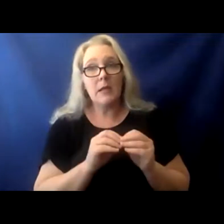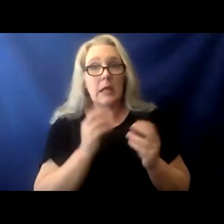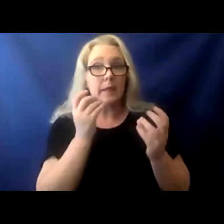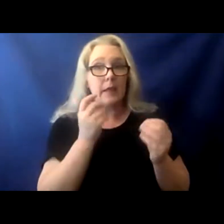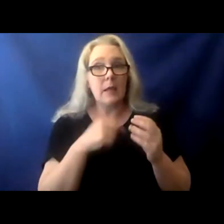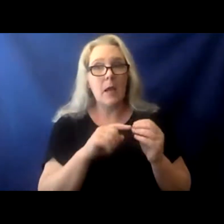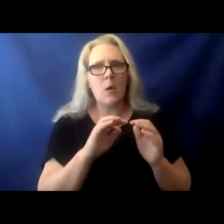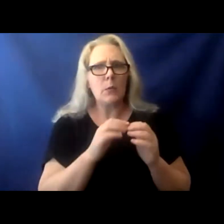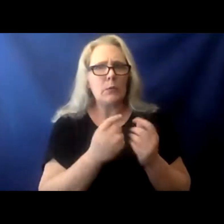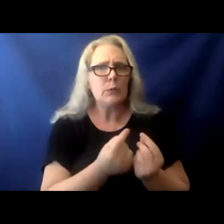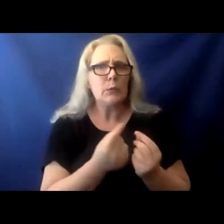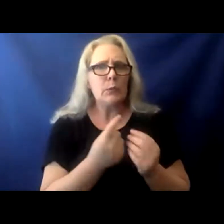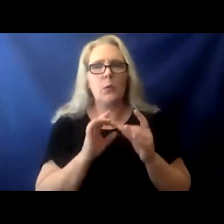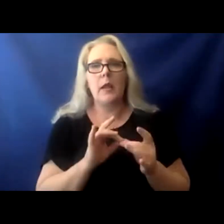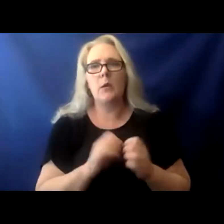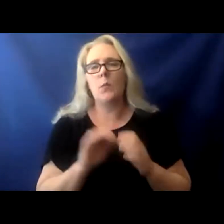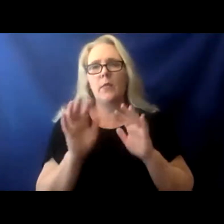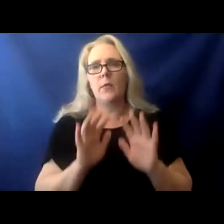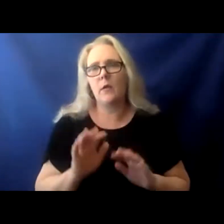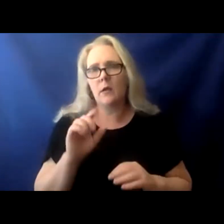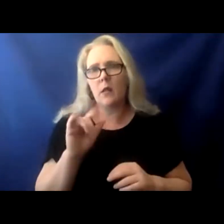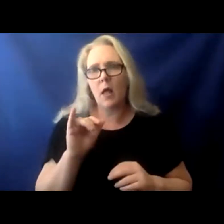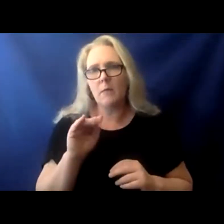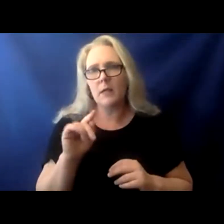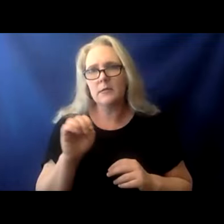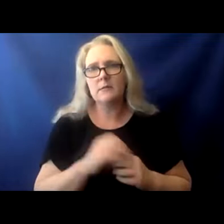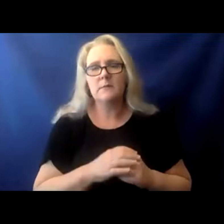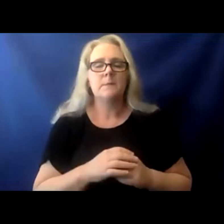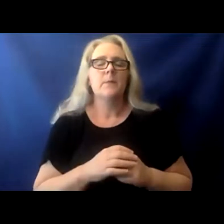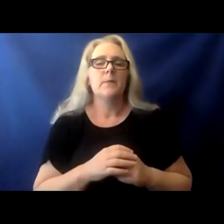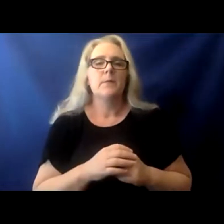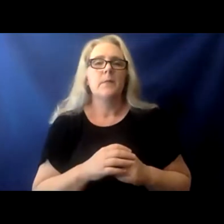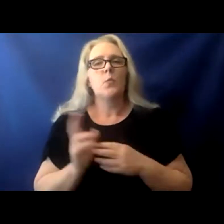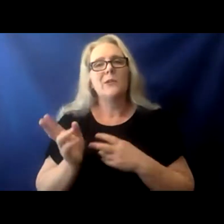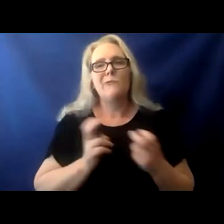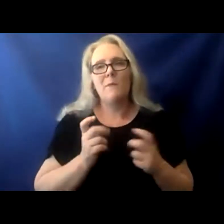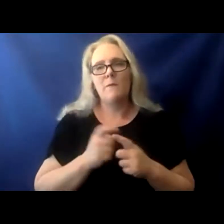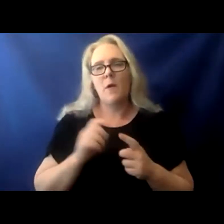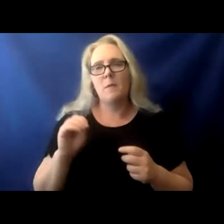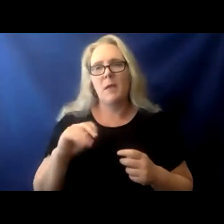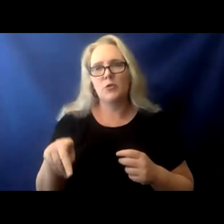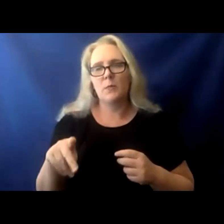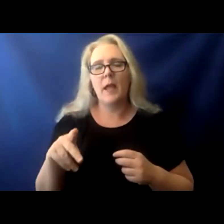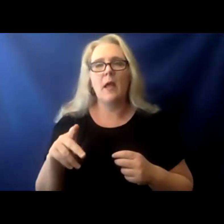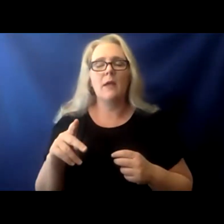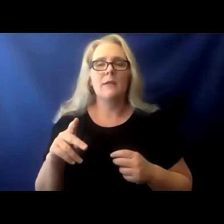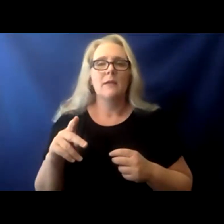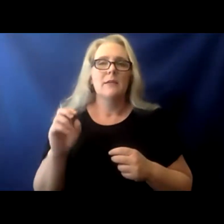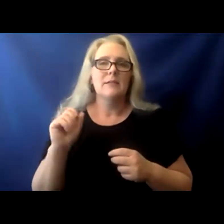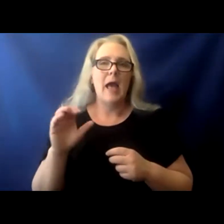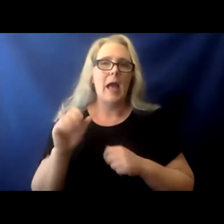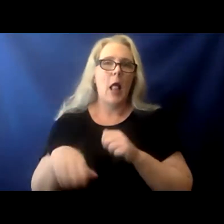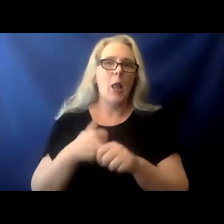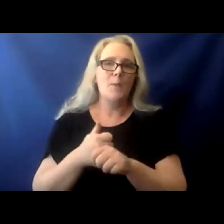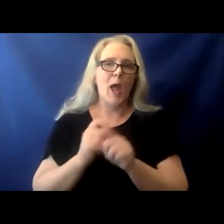climate. And obviously we continually draw from the well of the master plan alumni, the SAC group, but there are many other folks, and